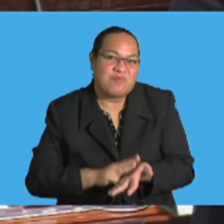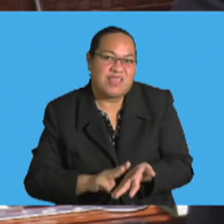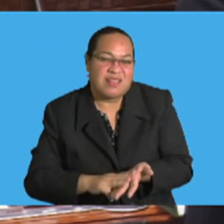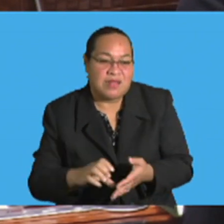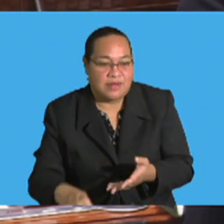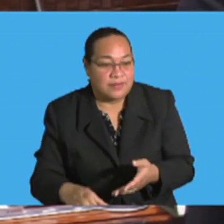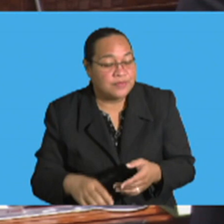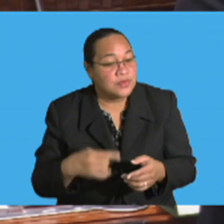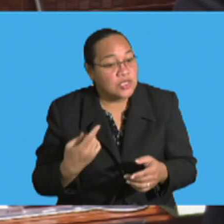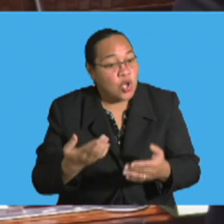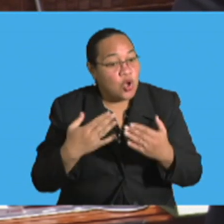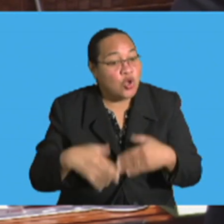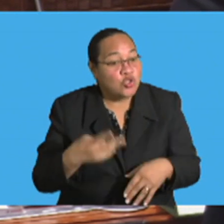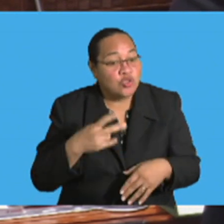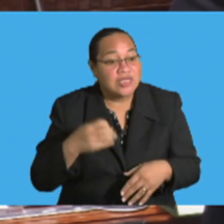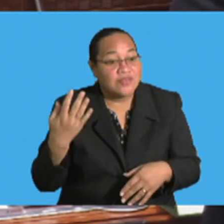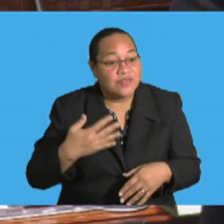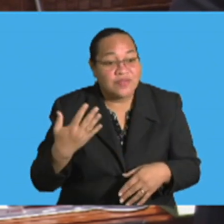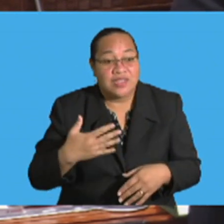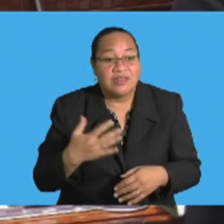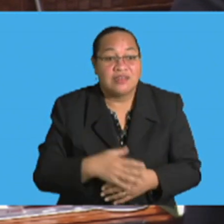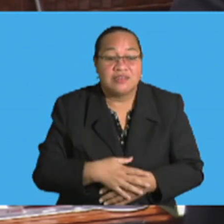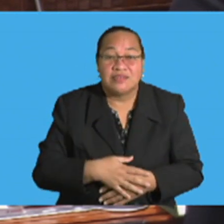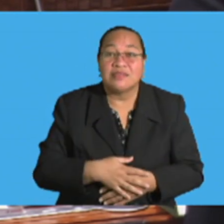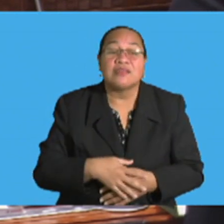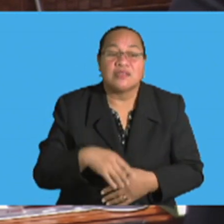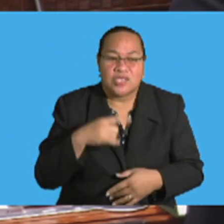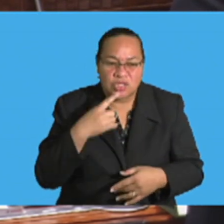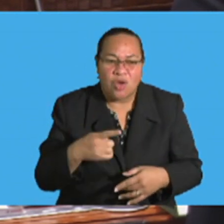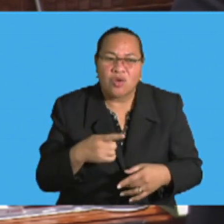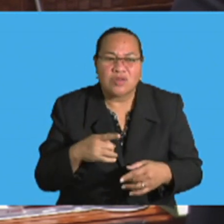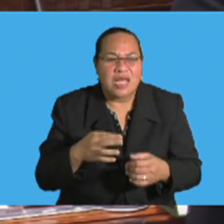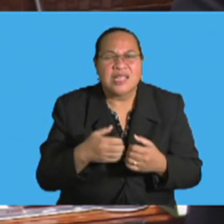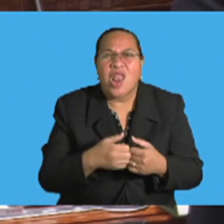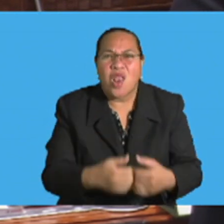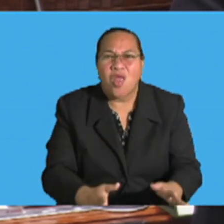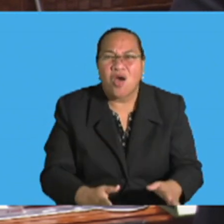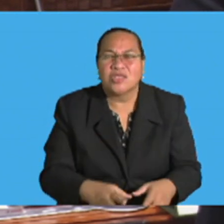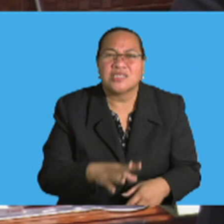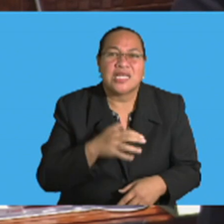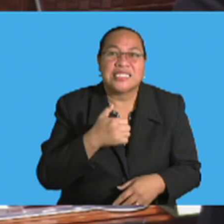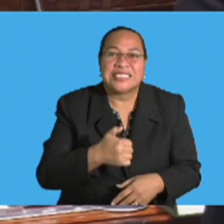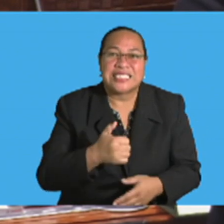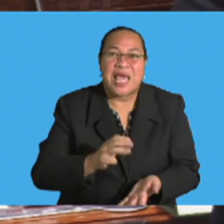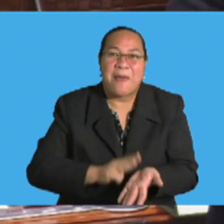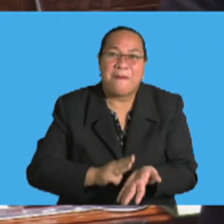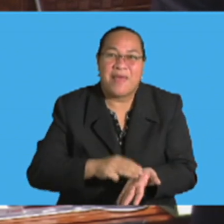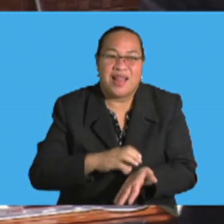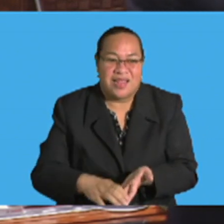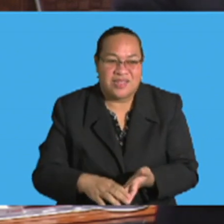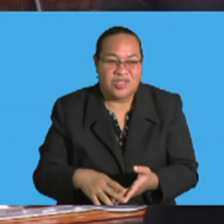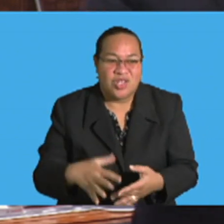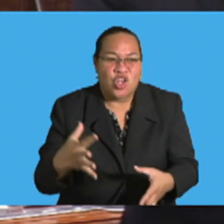has put in 12.9 million into the outer islands, and a net operating loss was 6 million, total input of